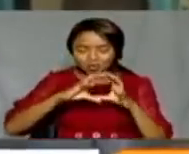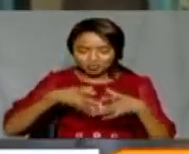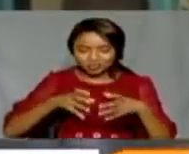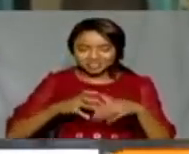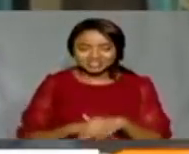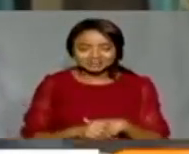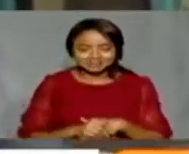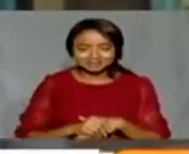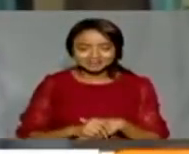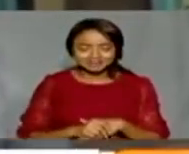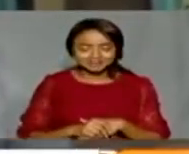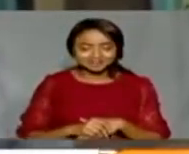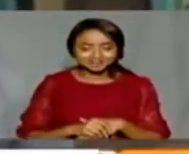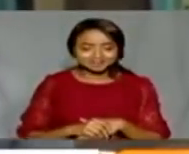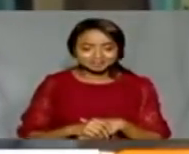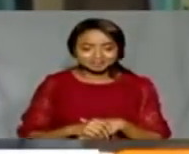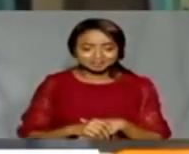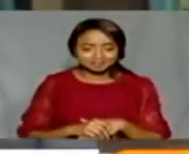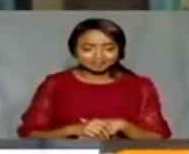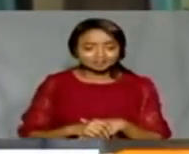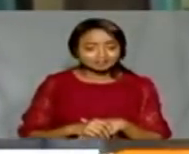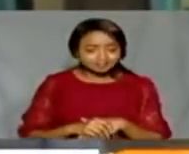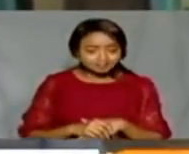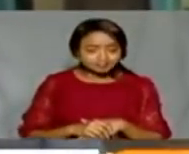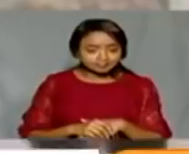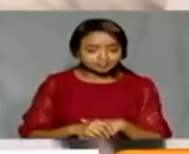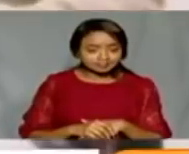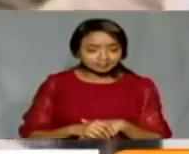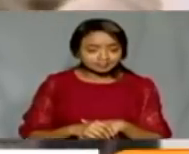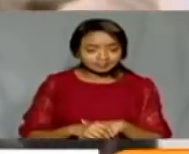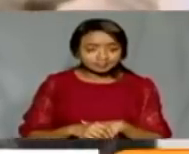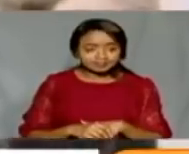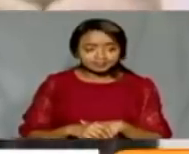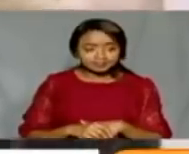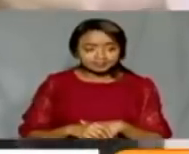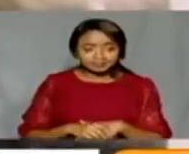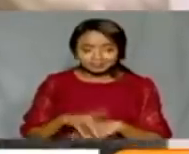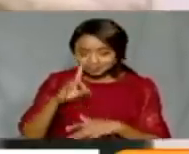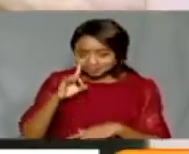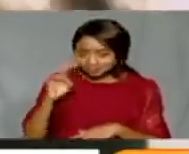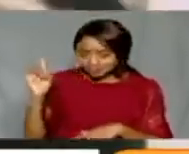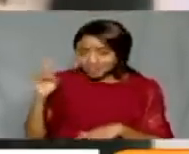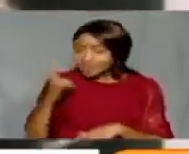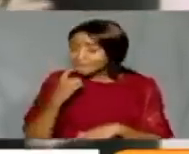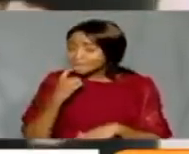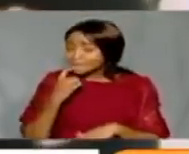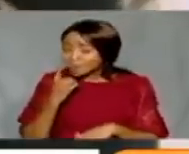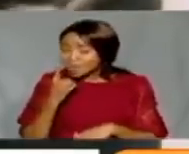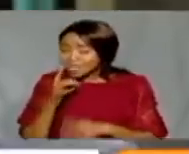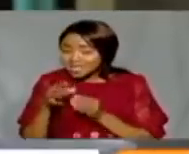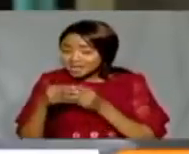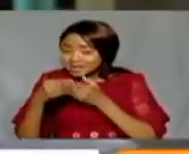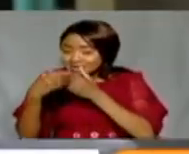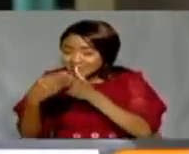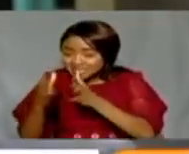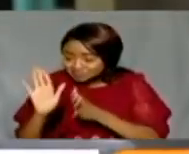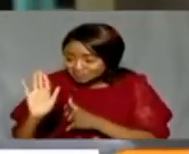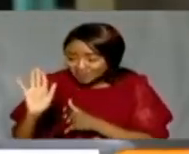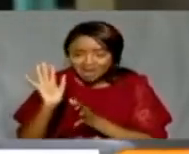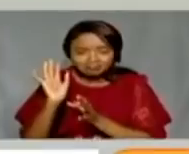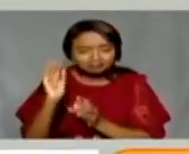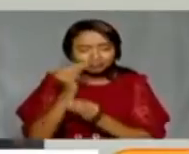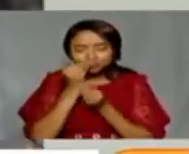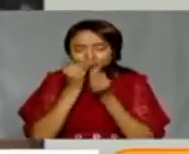sana. Kwa Moi, alikuwa uongozi mzuri sana. Kama yeye ameenda.